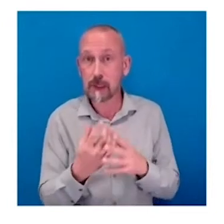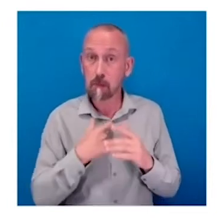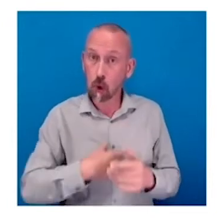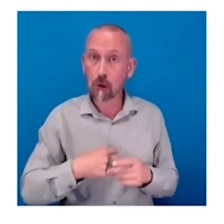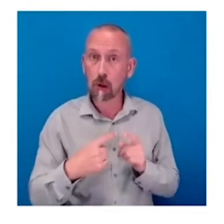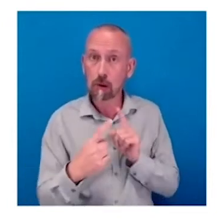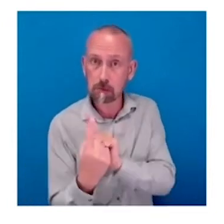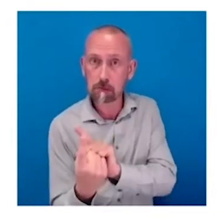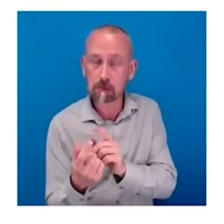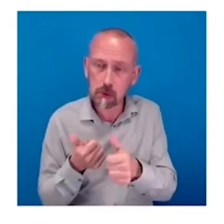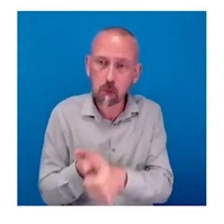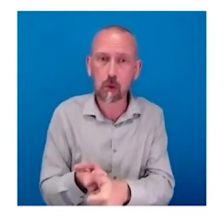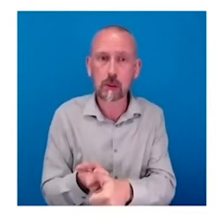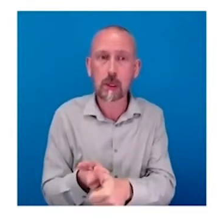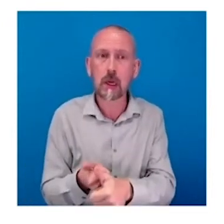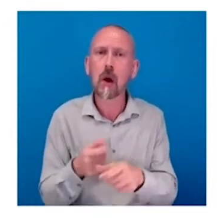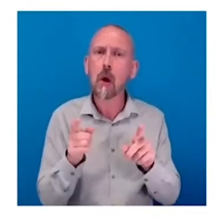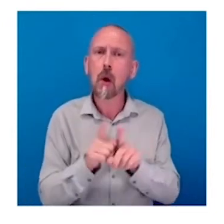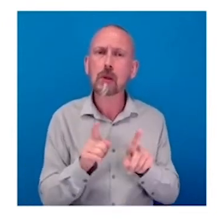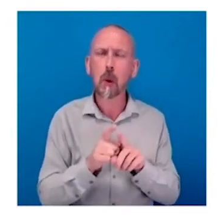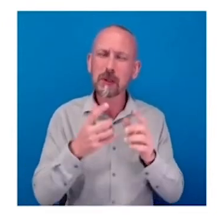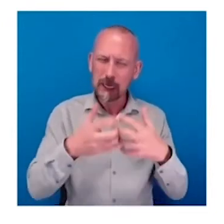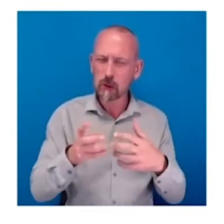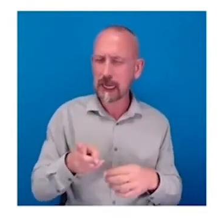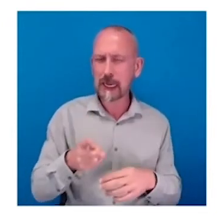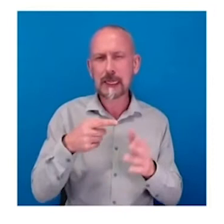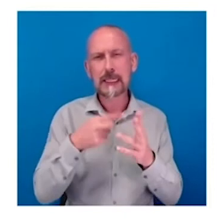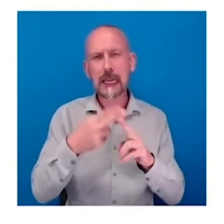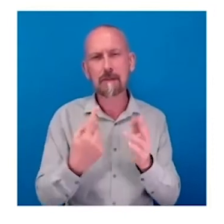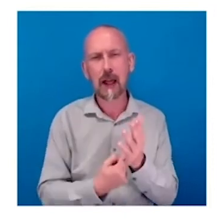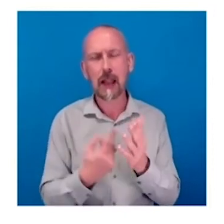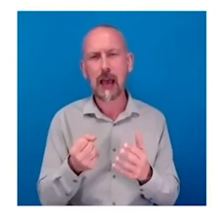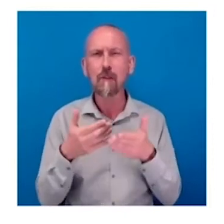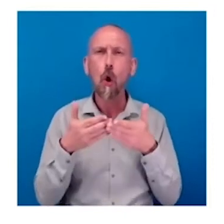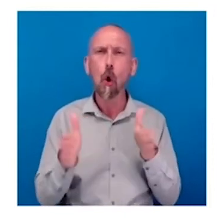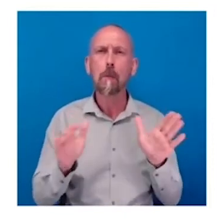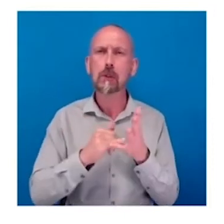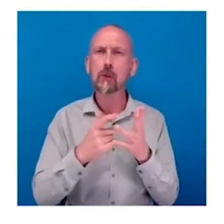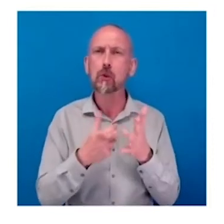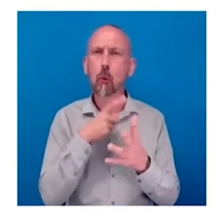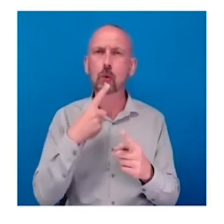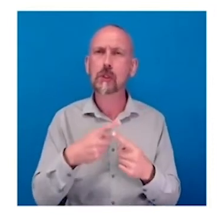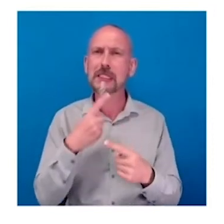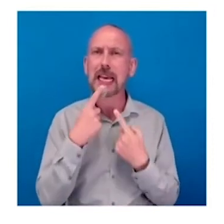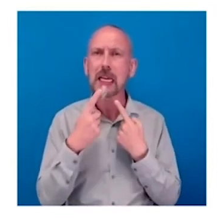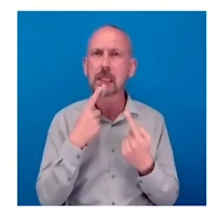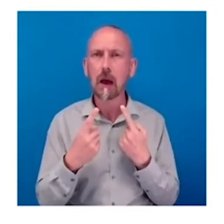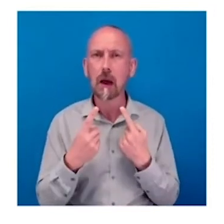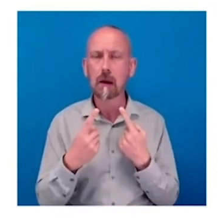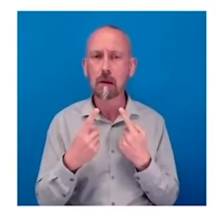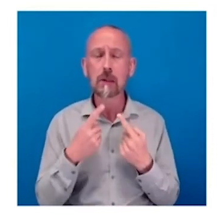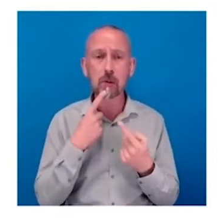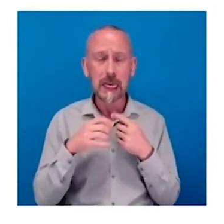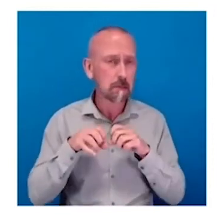that TFR has an open source data approach. So it shares its data, so any developers